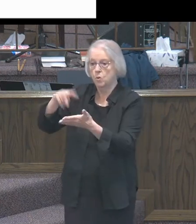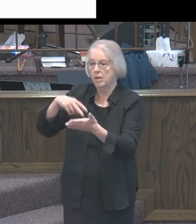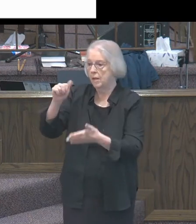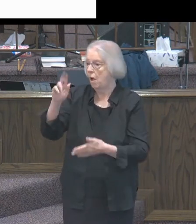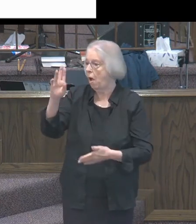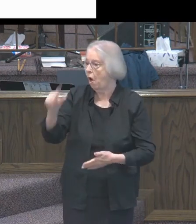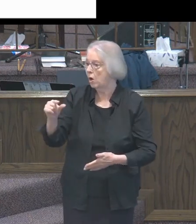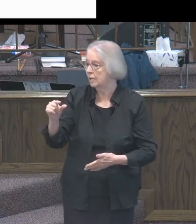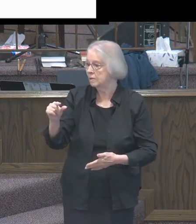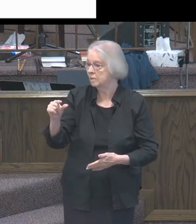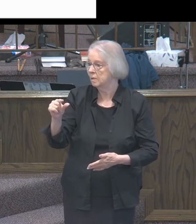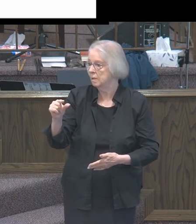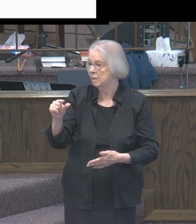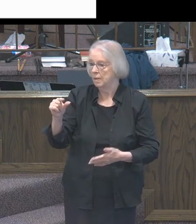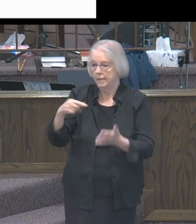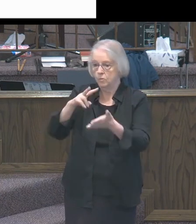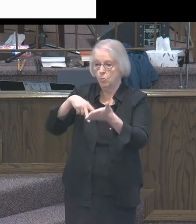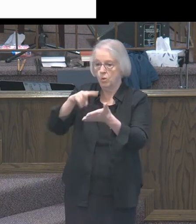August the 15th.